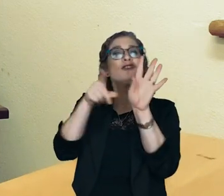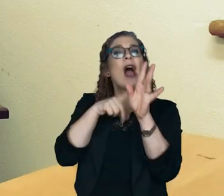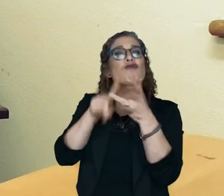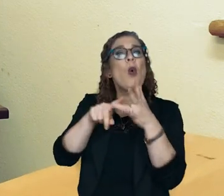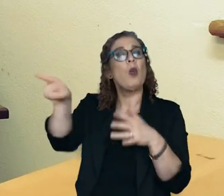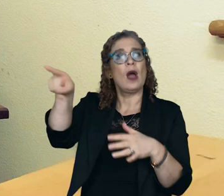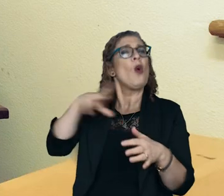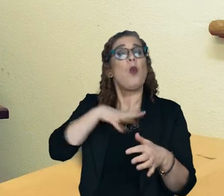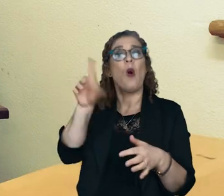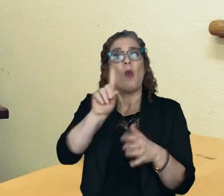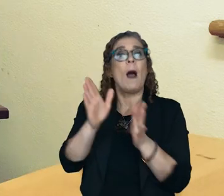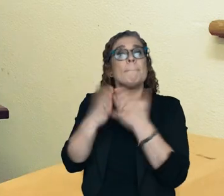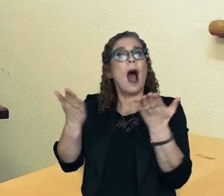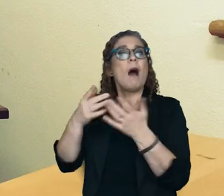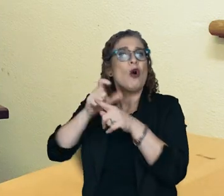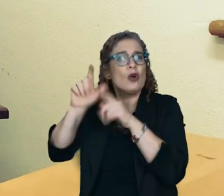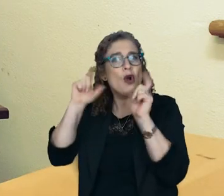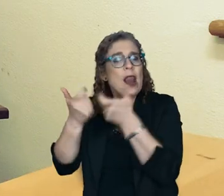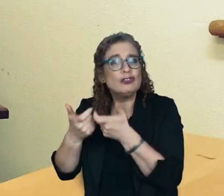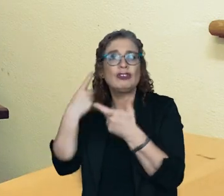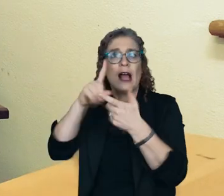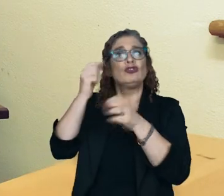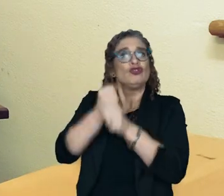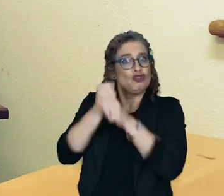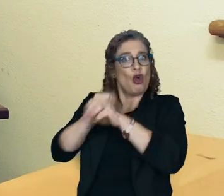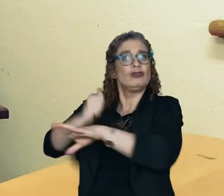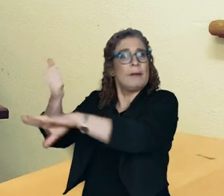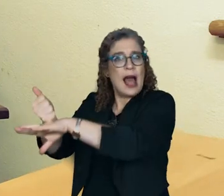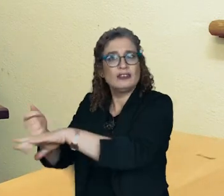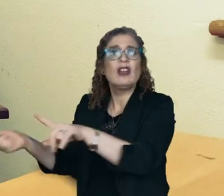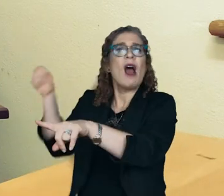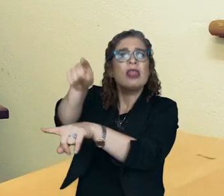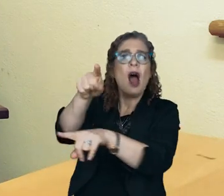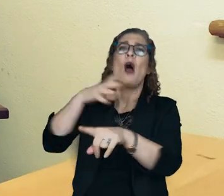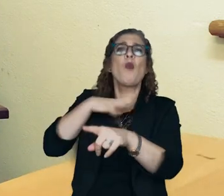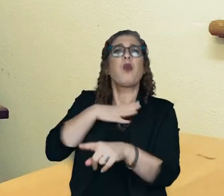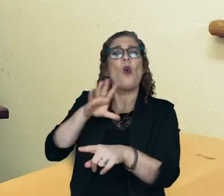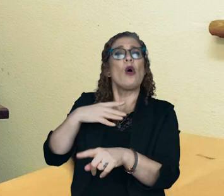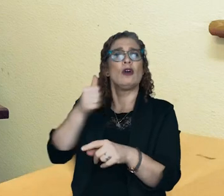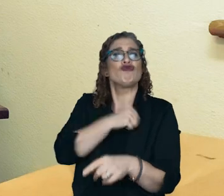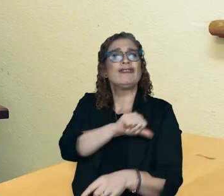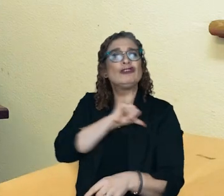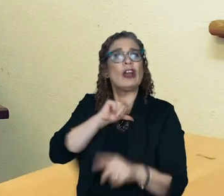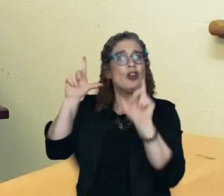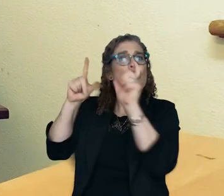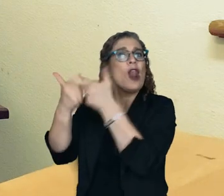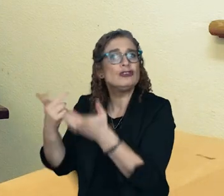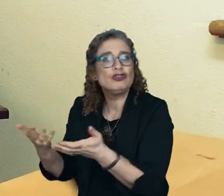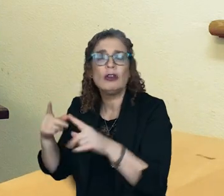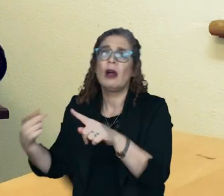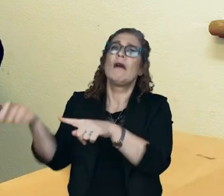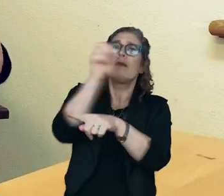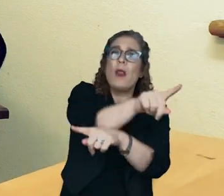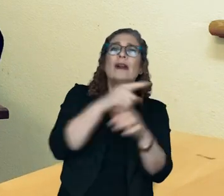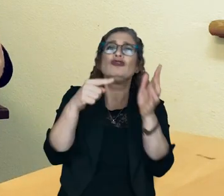Cateto, there is an eye hospital that needs particular support, as well as a Christian college there as well. In Trichy, I